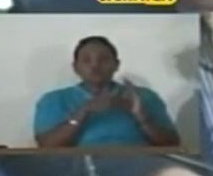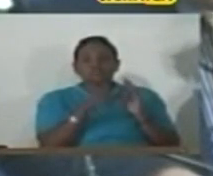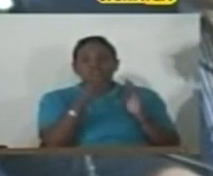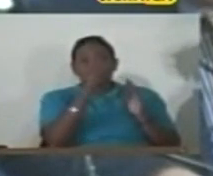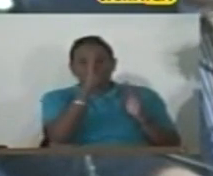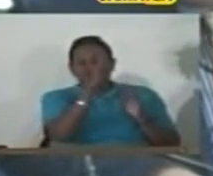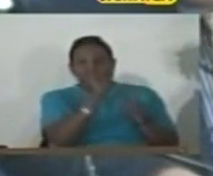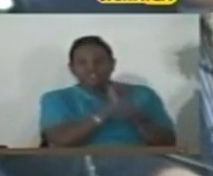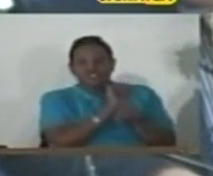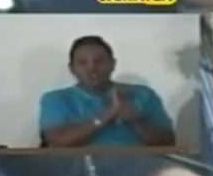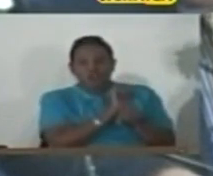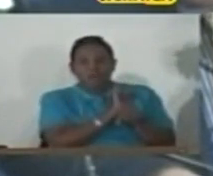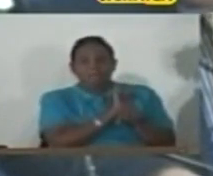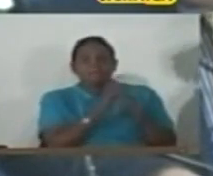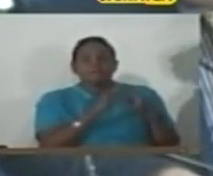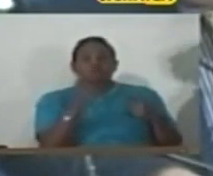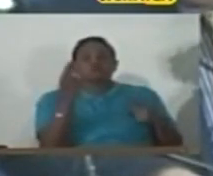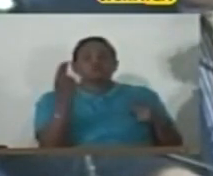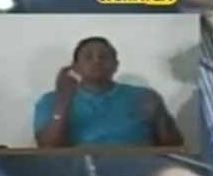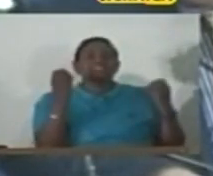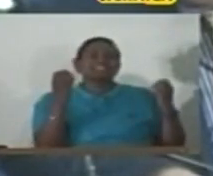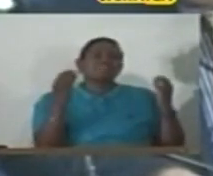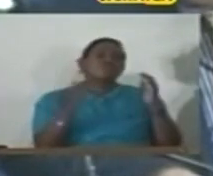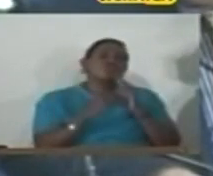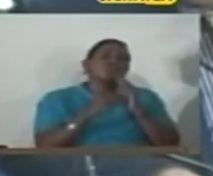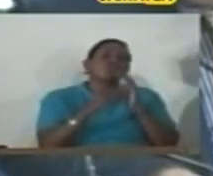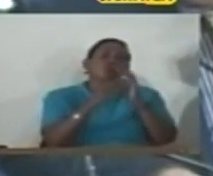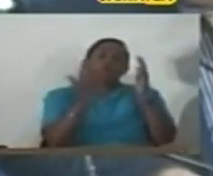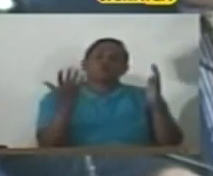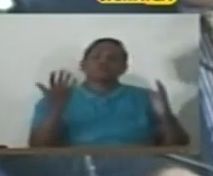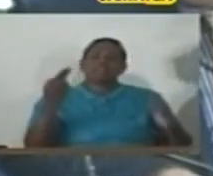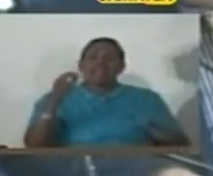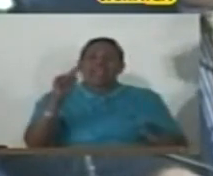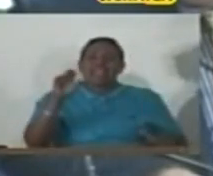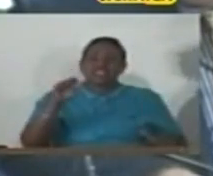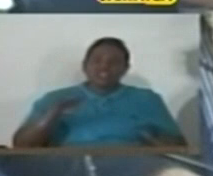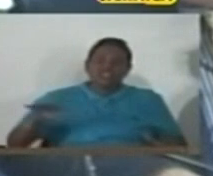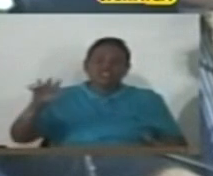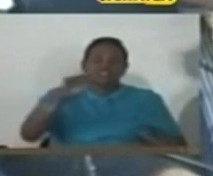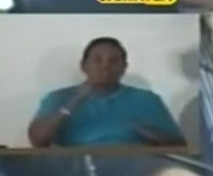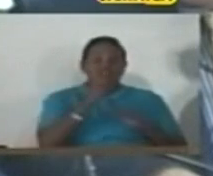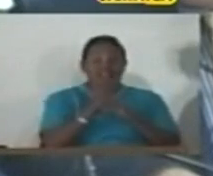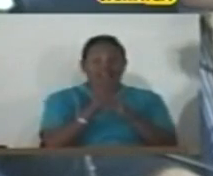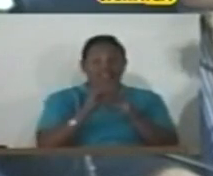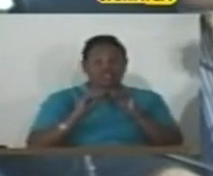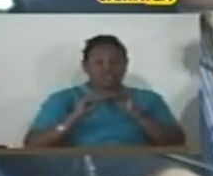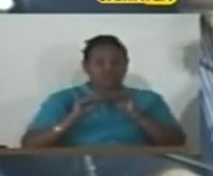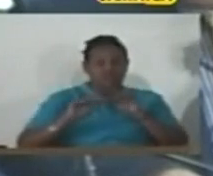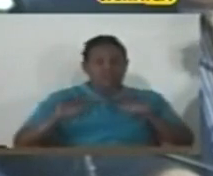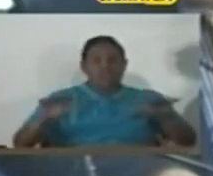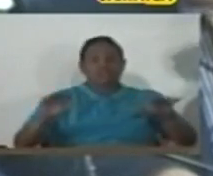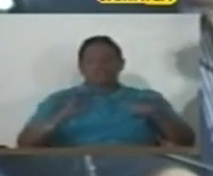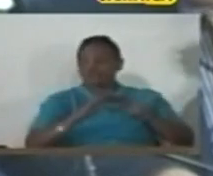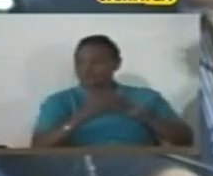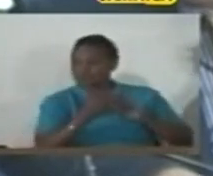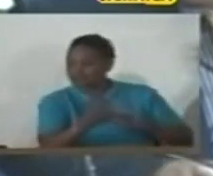jobs, and utilizing several thousand hectares of lands spread across